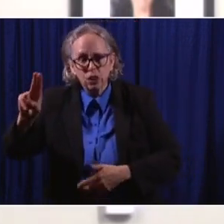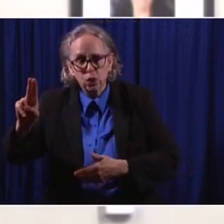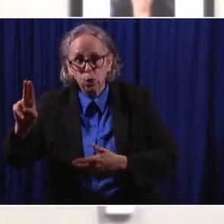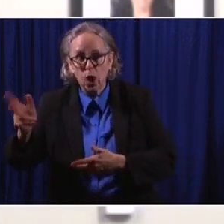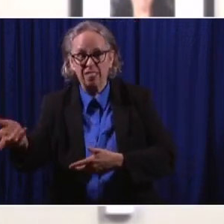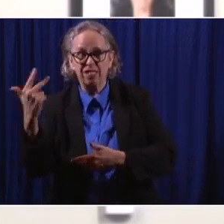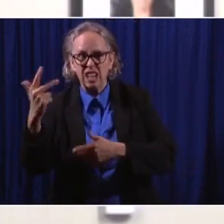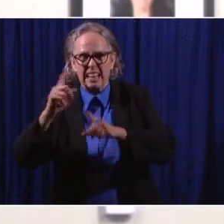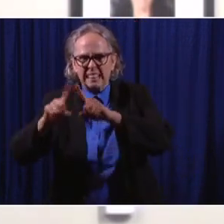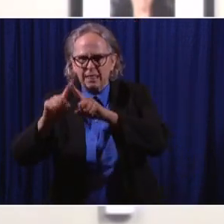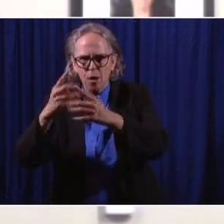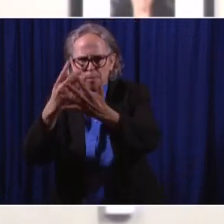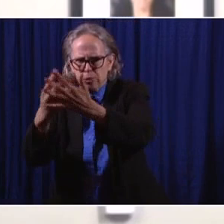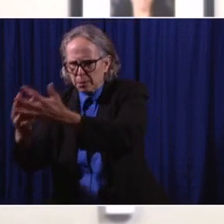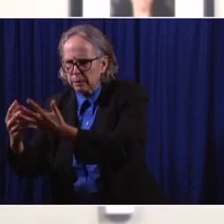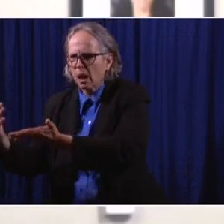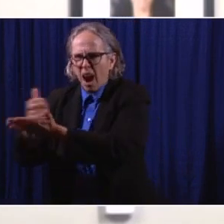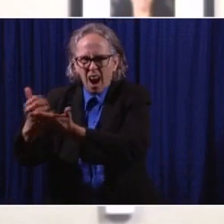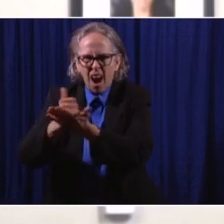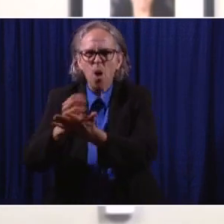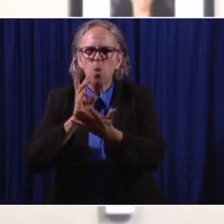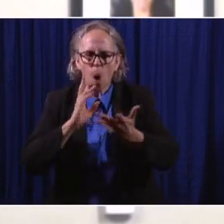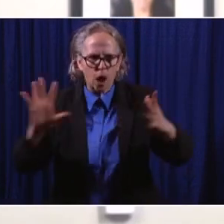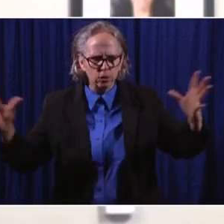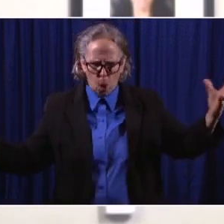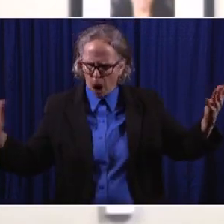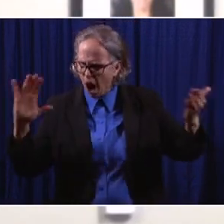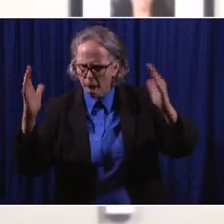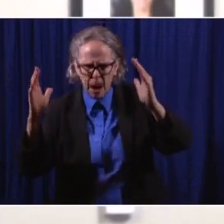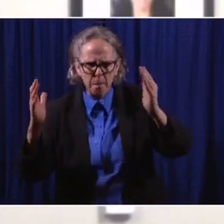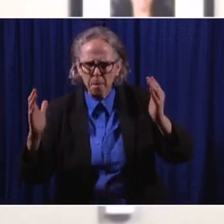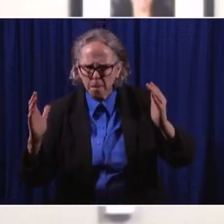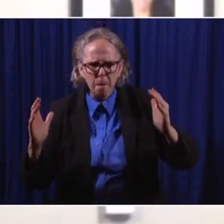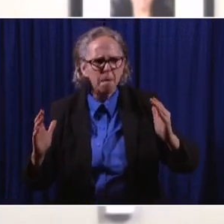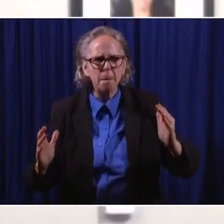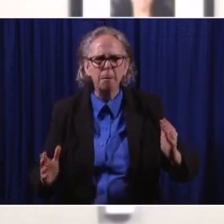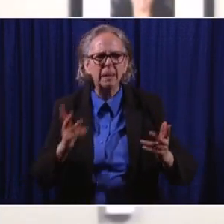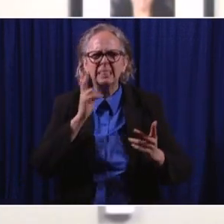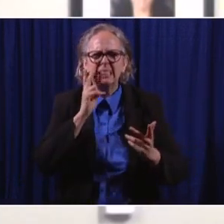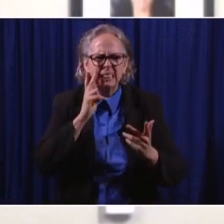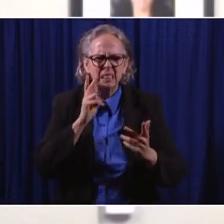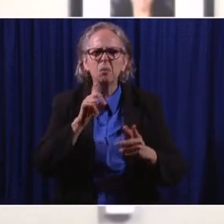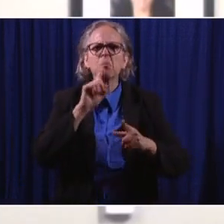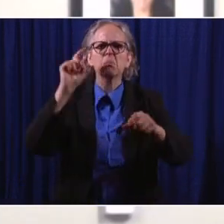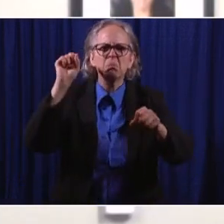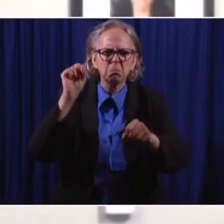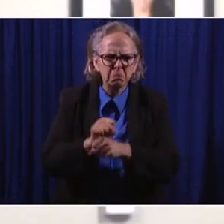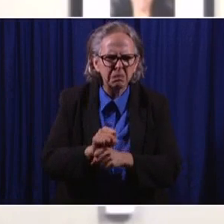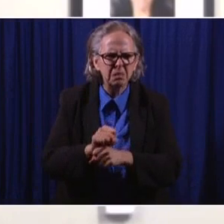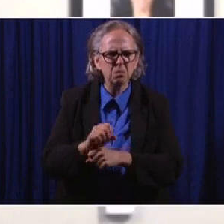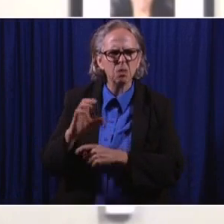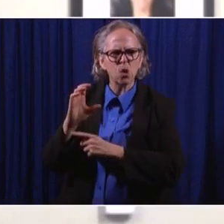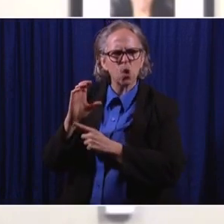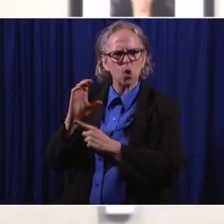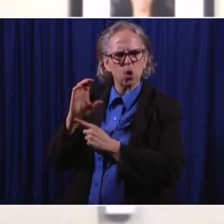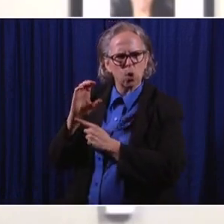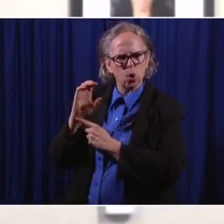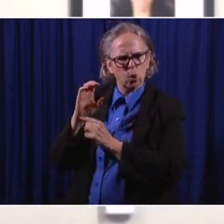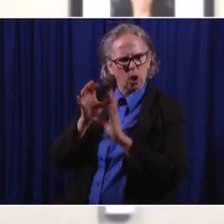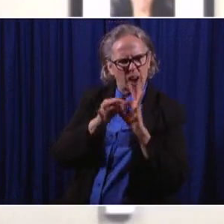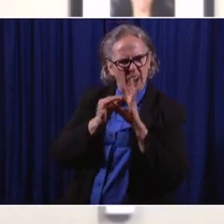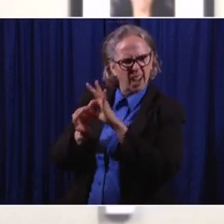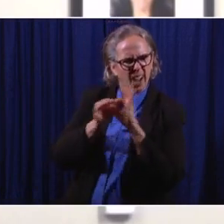And what we saw was some correlation to what was going on in the prison, as Rebecca just mentioned. So we decided to test every prison